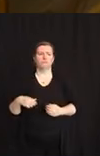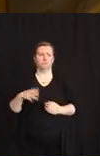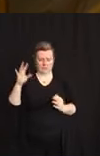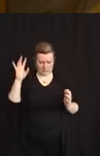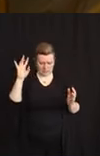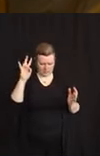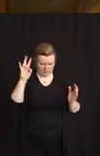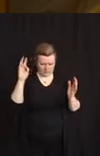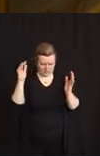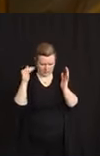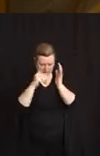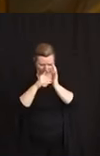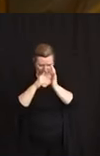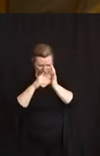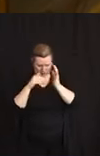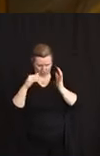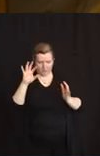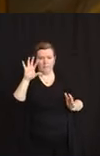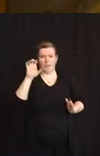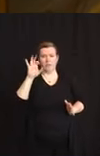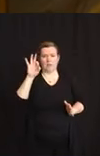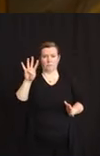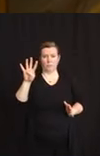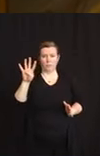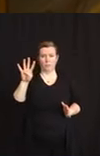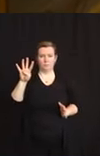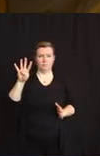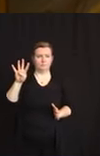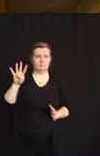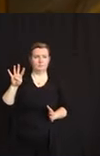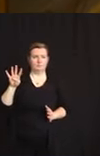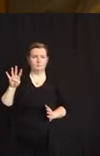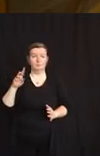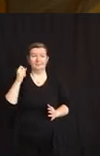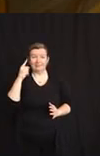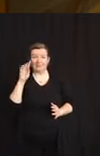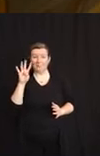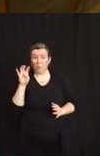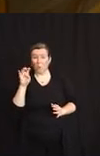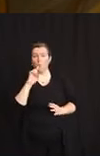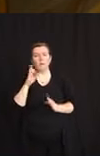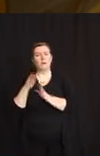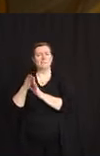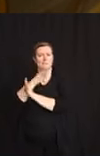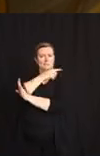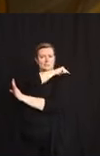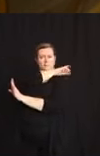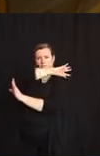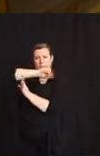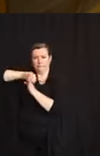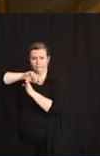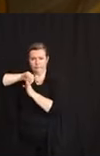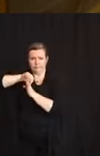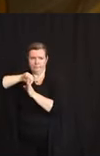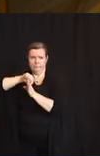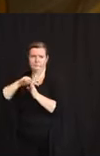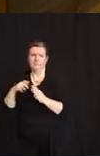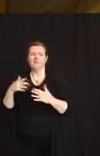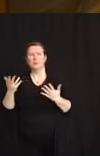the hospitalizations. This is basically flat, and it has been for the last 3